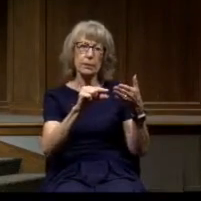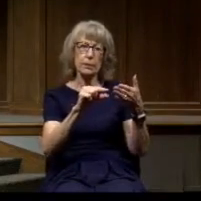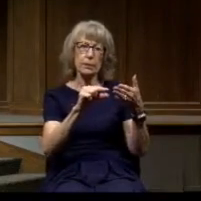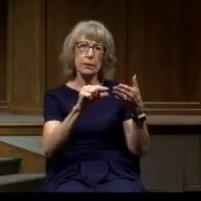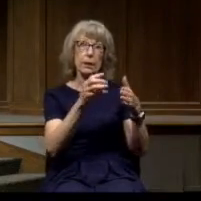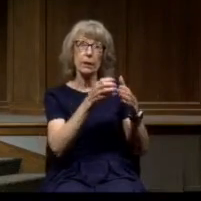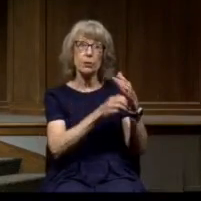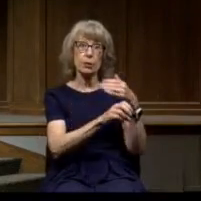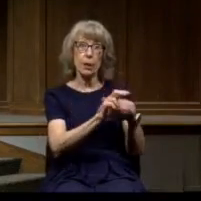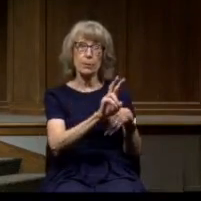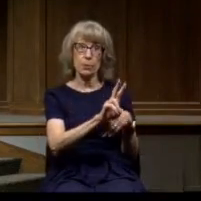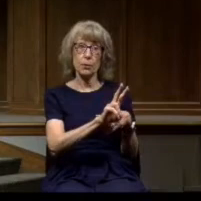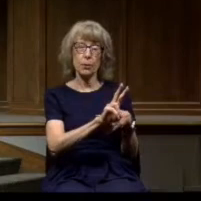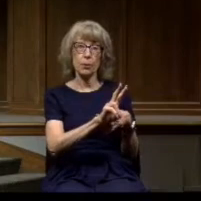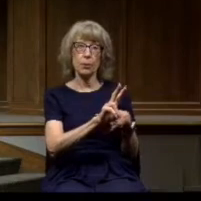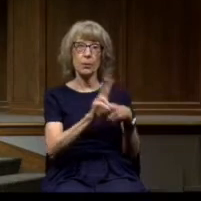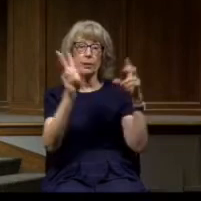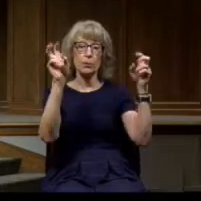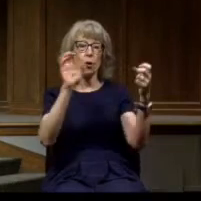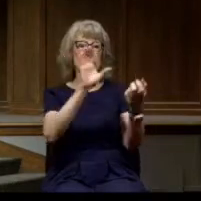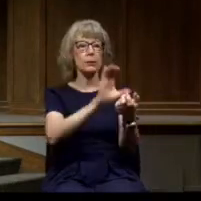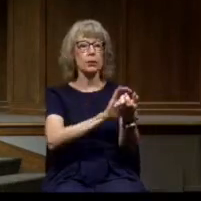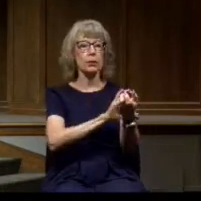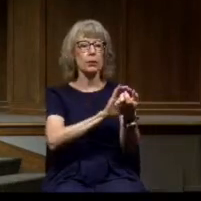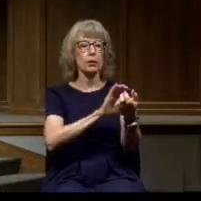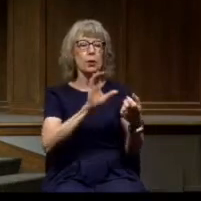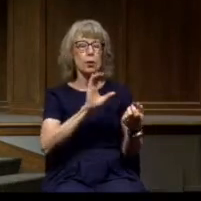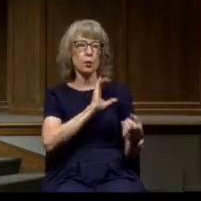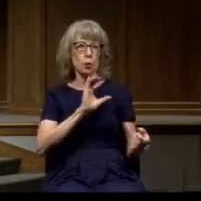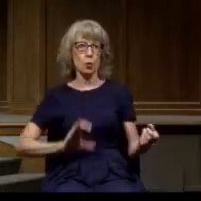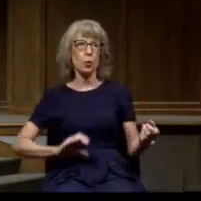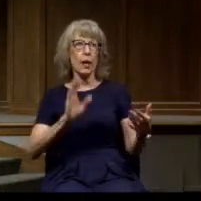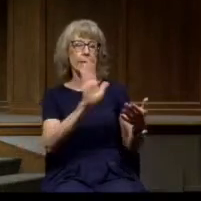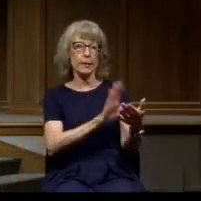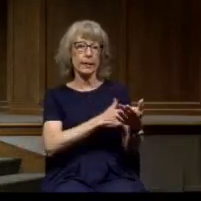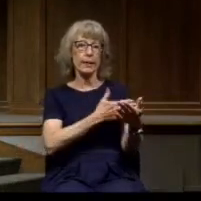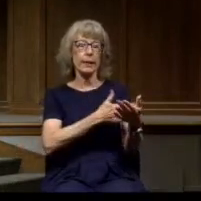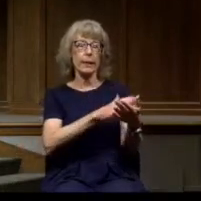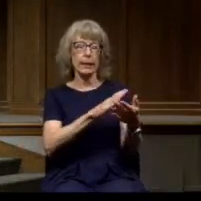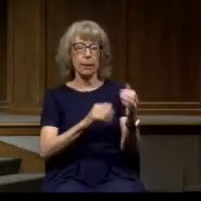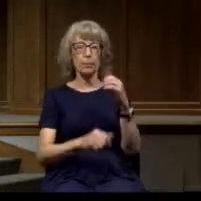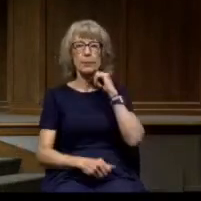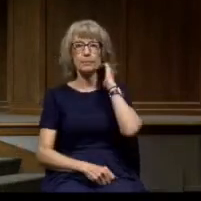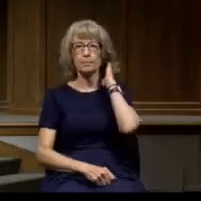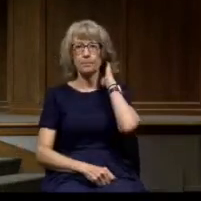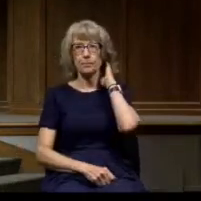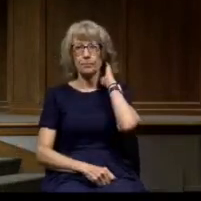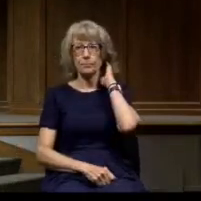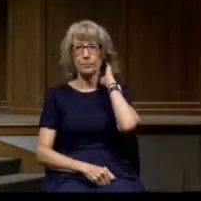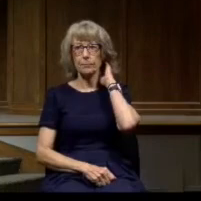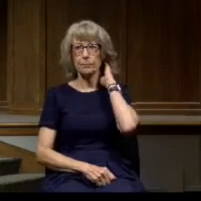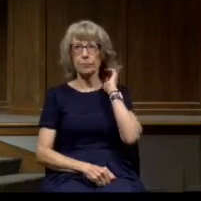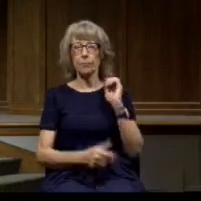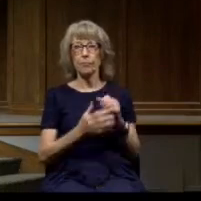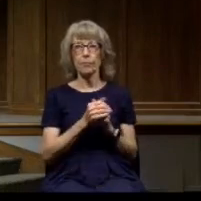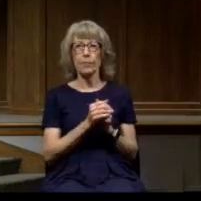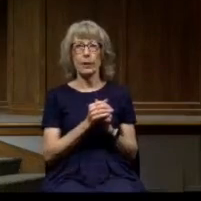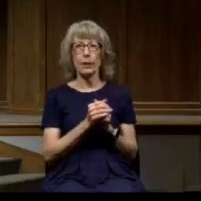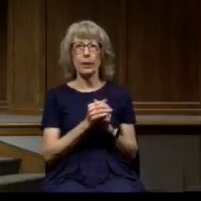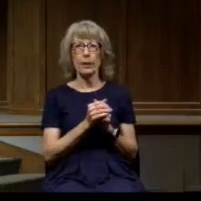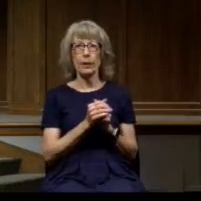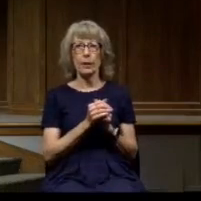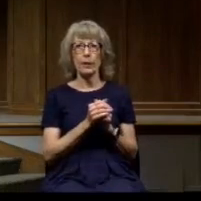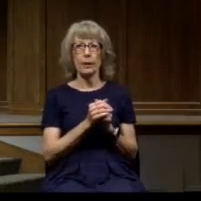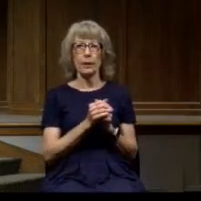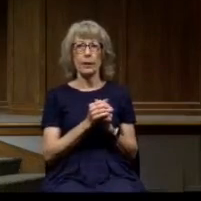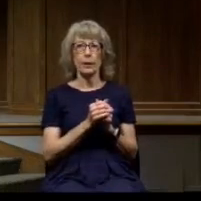It's known as the Christ hymn. We think it, the early church sang it. It's arguably the most exquisite expression of